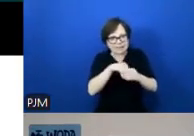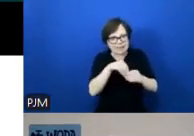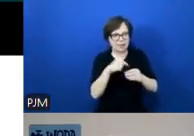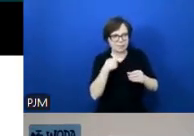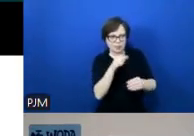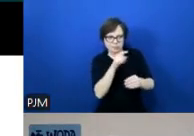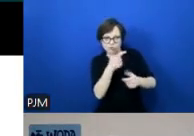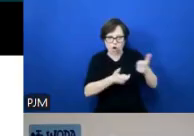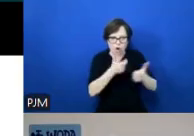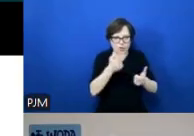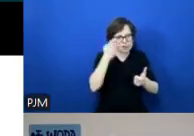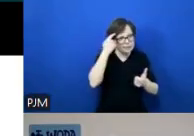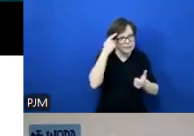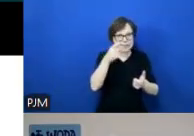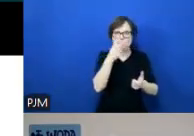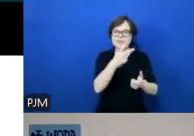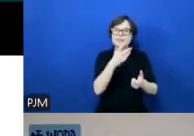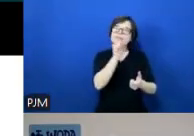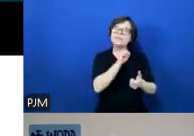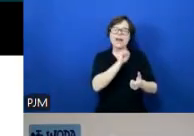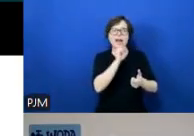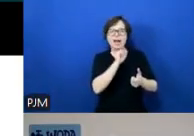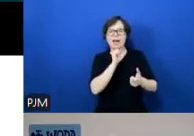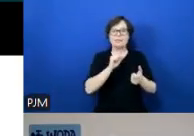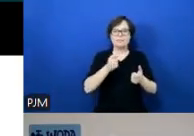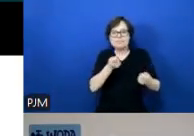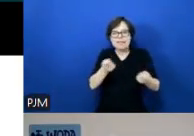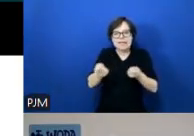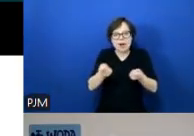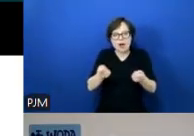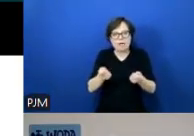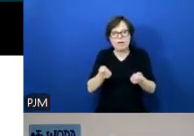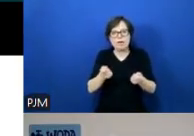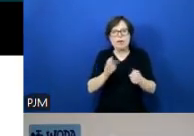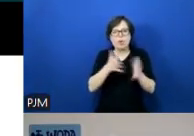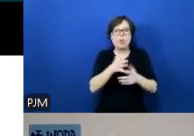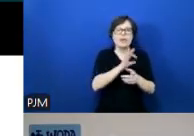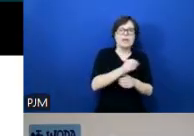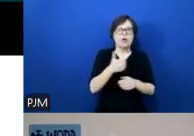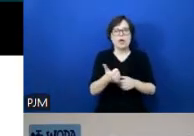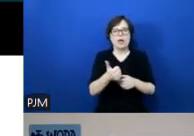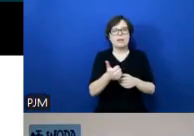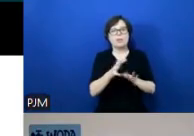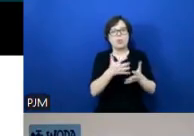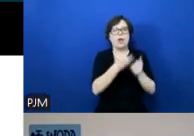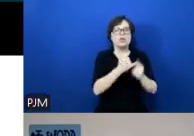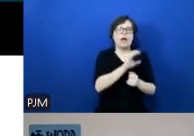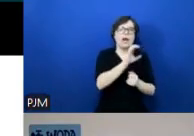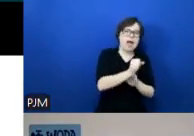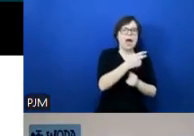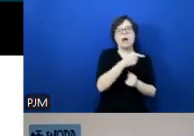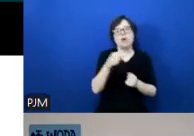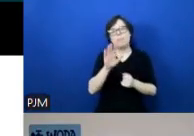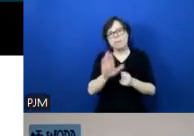the engineering perspective, we decided that classic control systems, if A